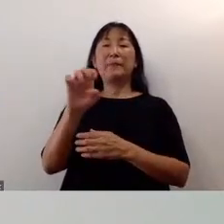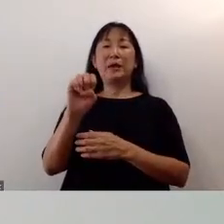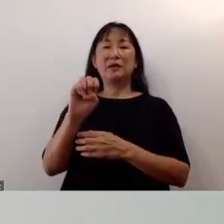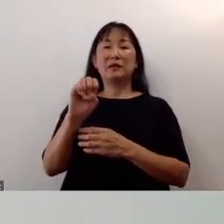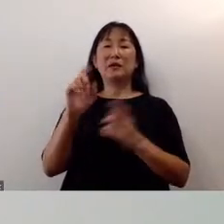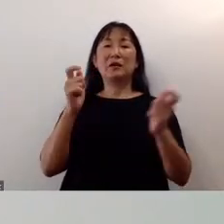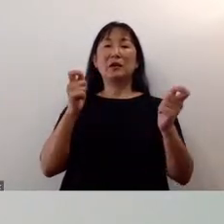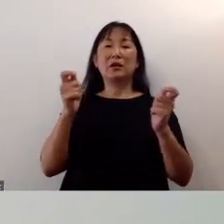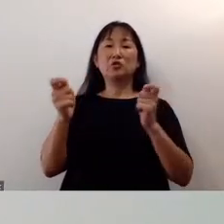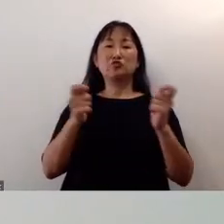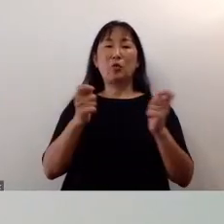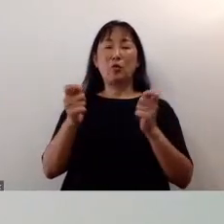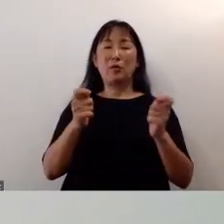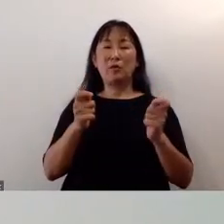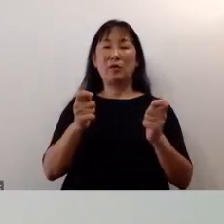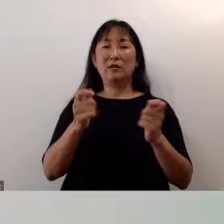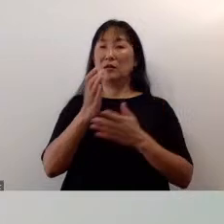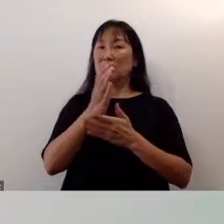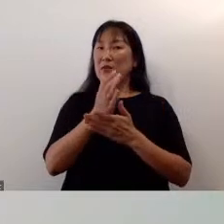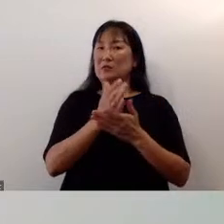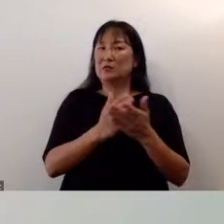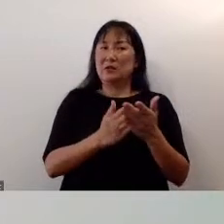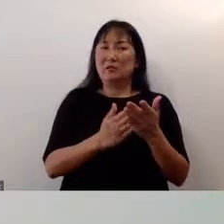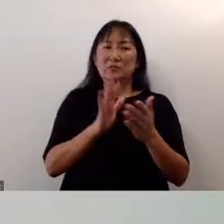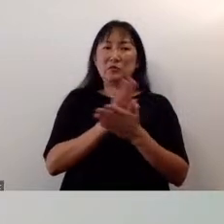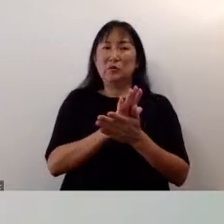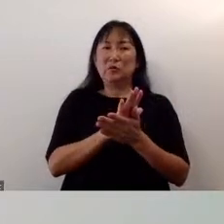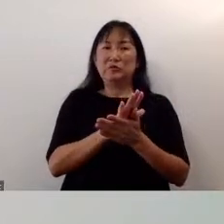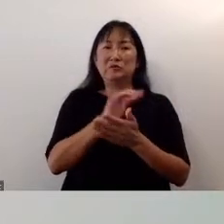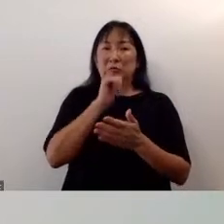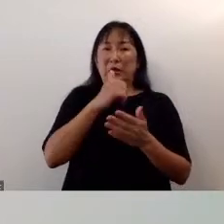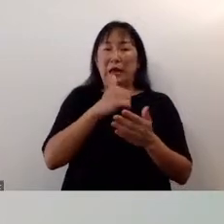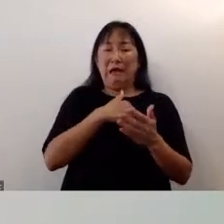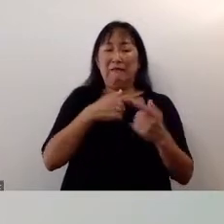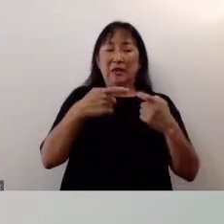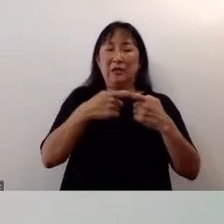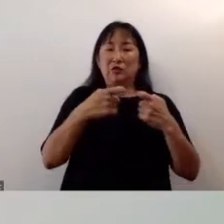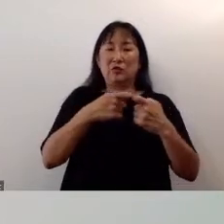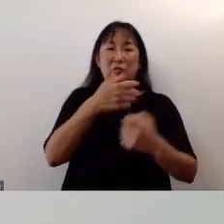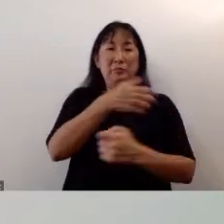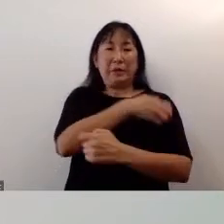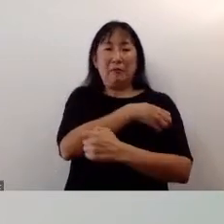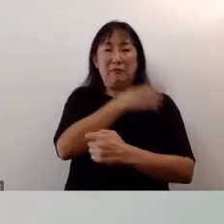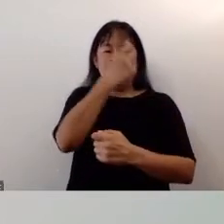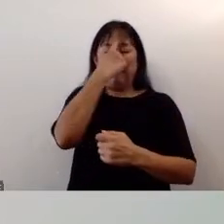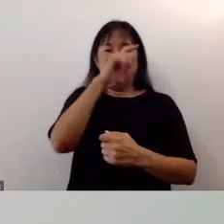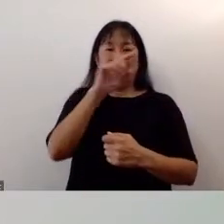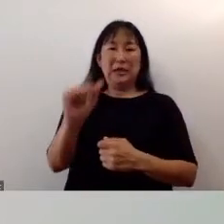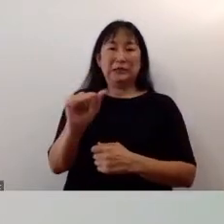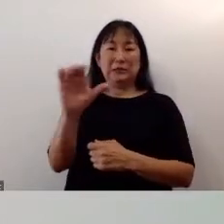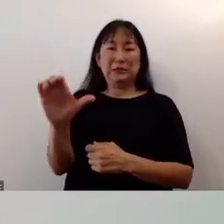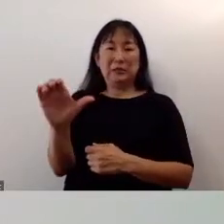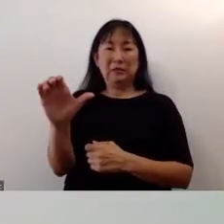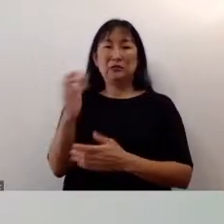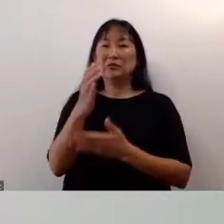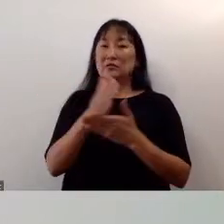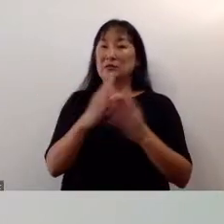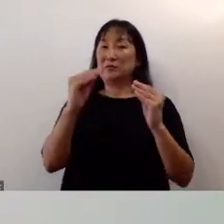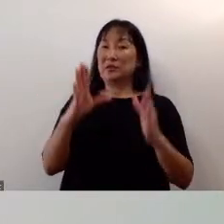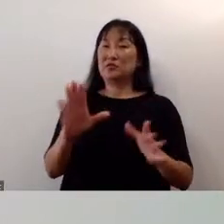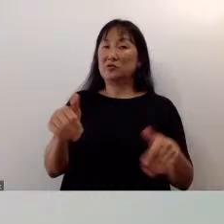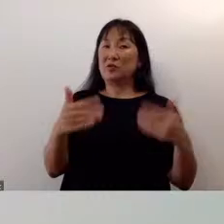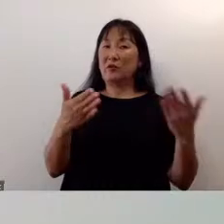of the dynamics with that is that some schools, they don't have the electrical load to even put in air conditioning for them. And so in some cases, those teachers have been